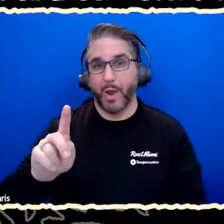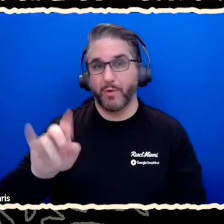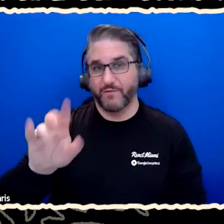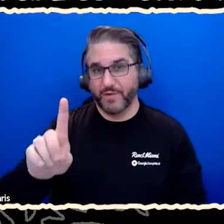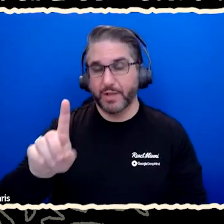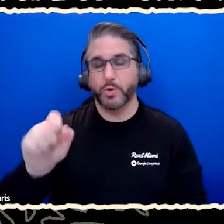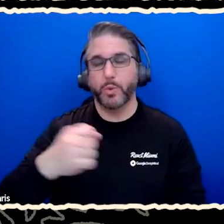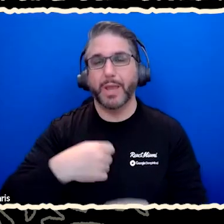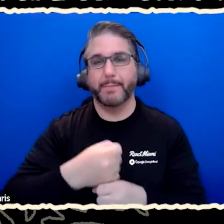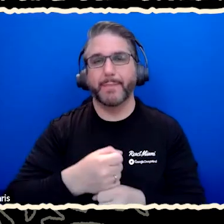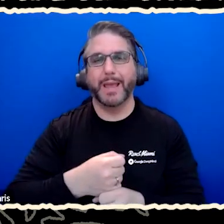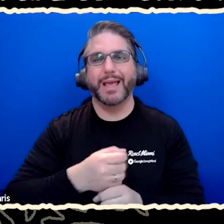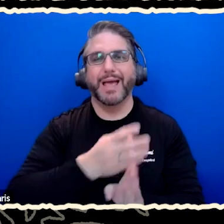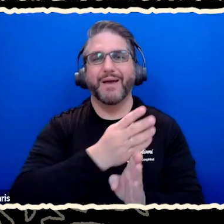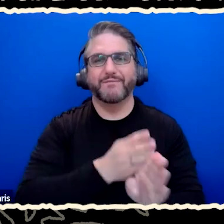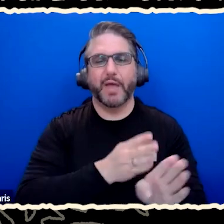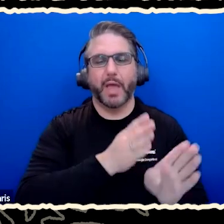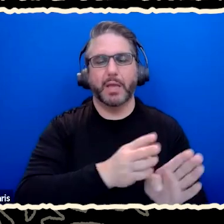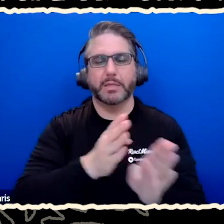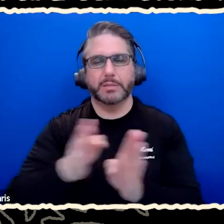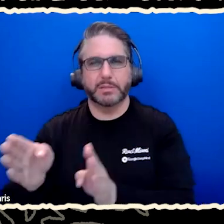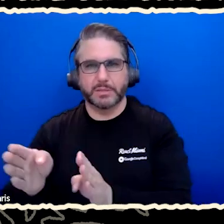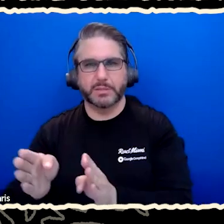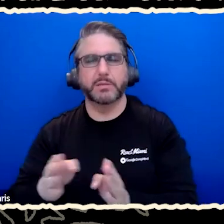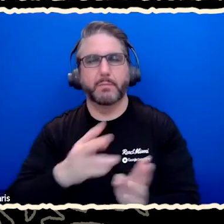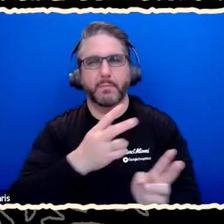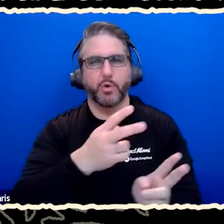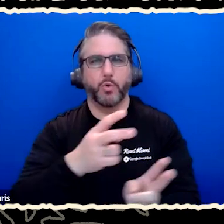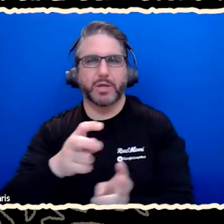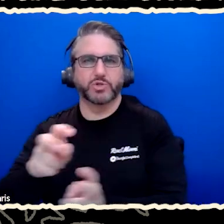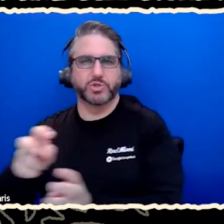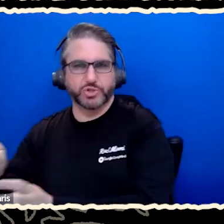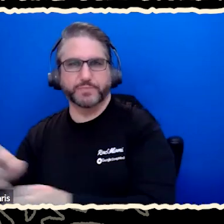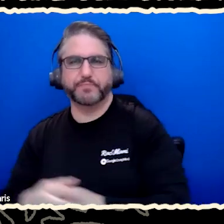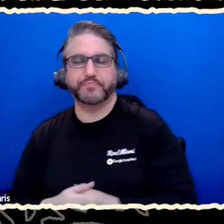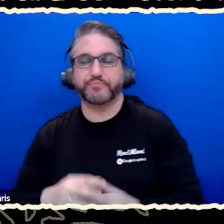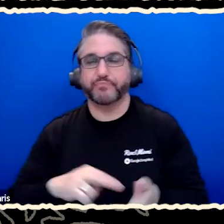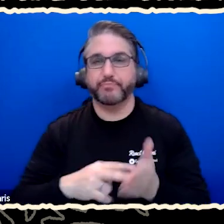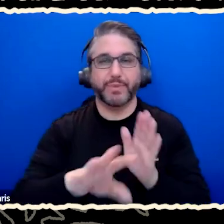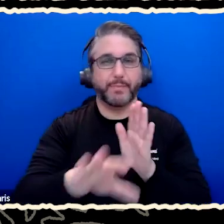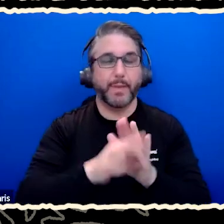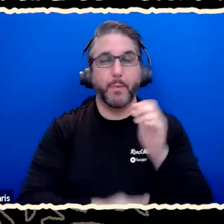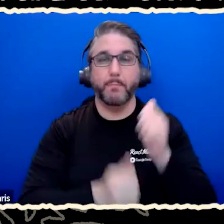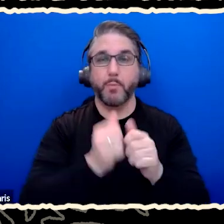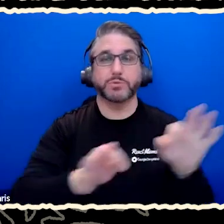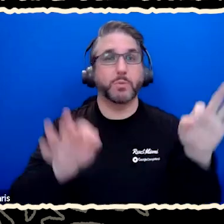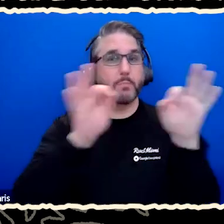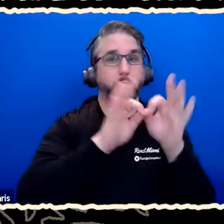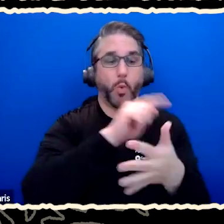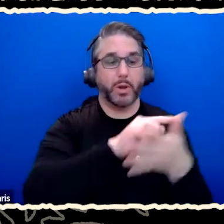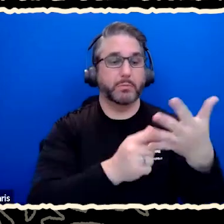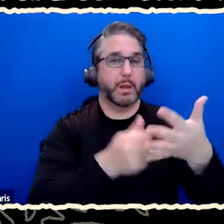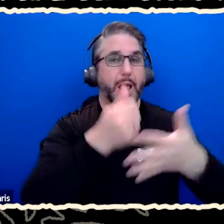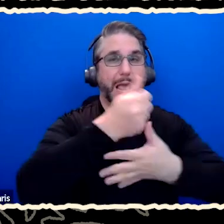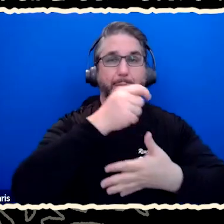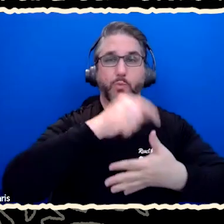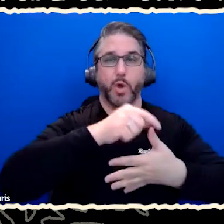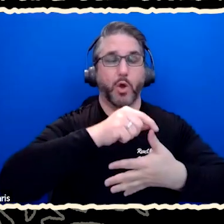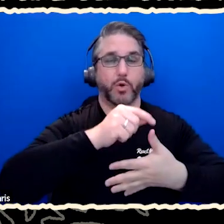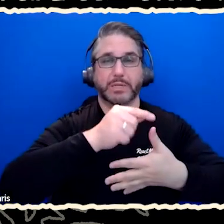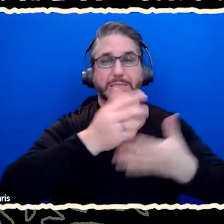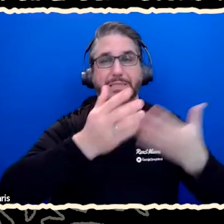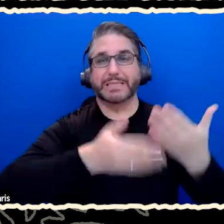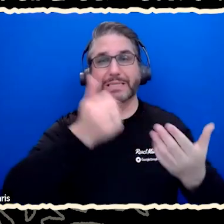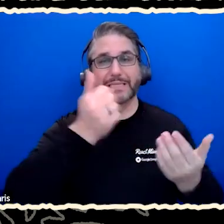phased progressive migration procedure. You can select the, let's say, most important or most prioritized or maybe